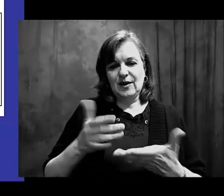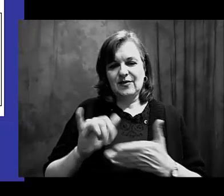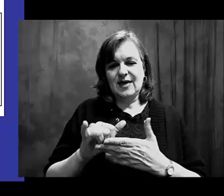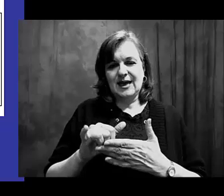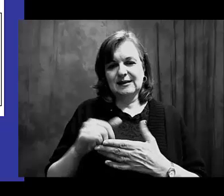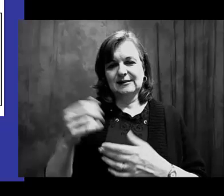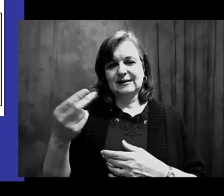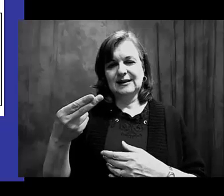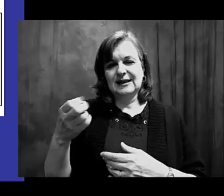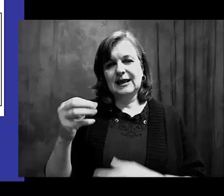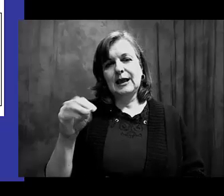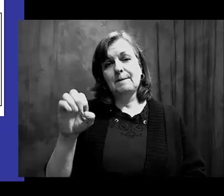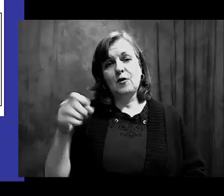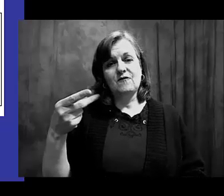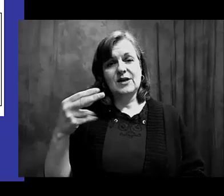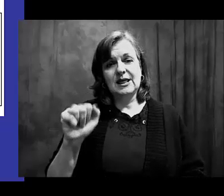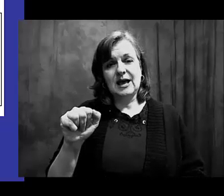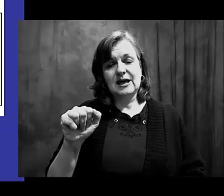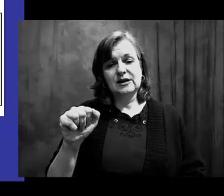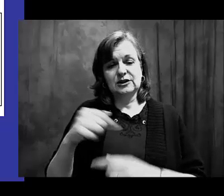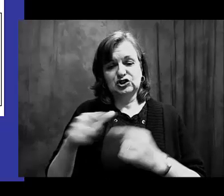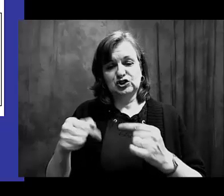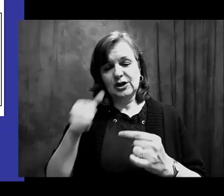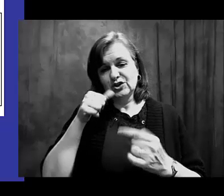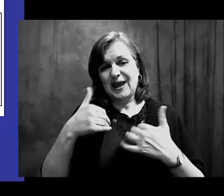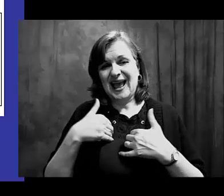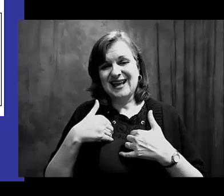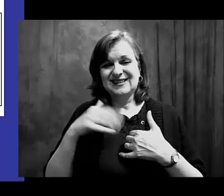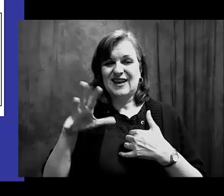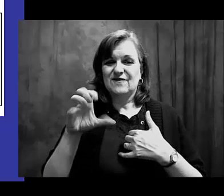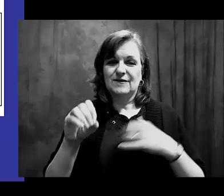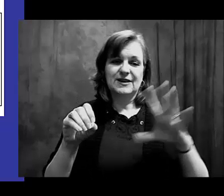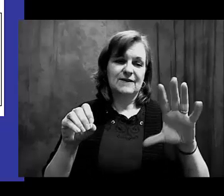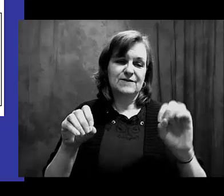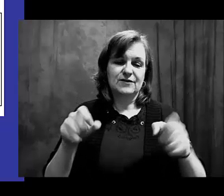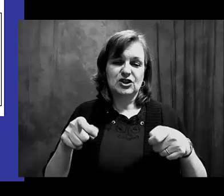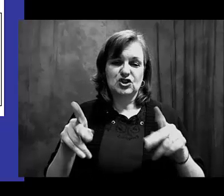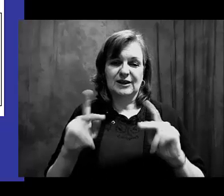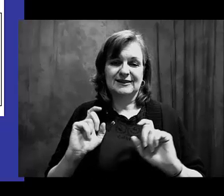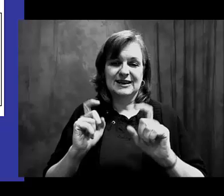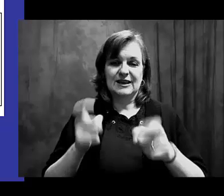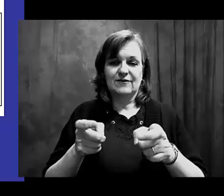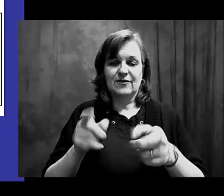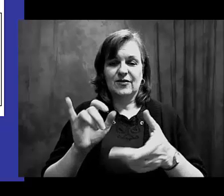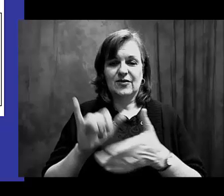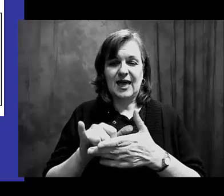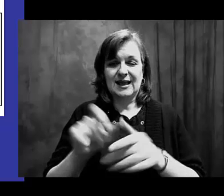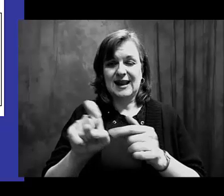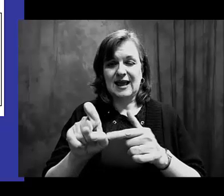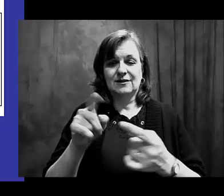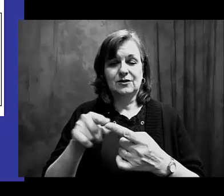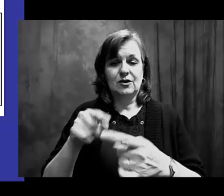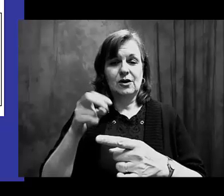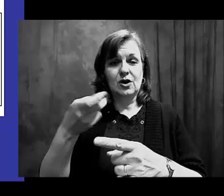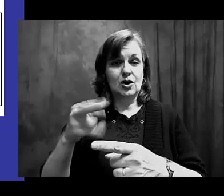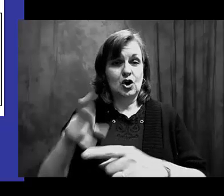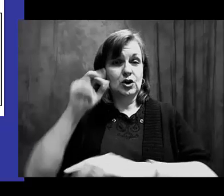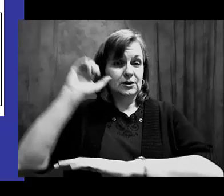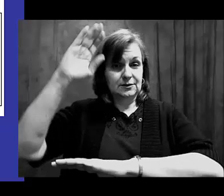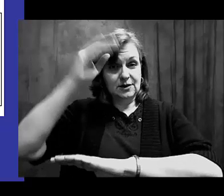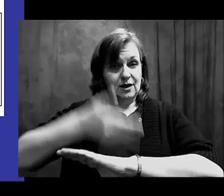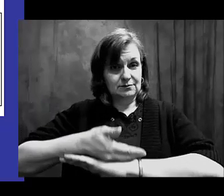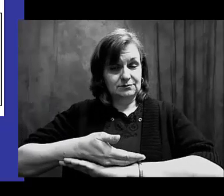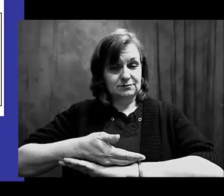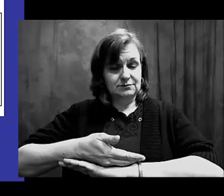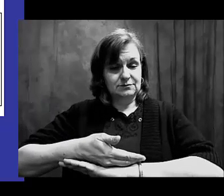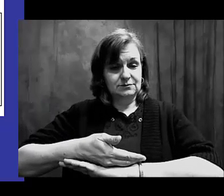got a 50-50 shot of giving that hemophilia gene to her son, right? So if she gives